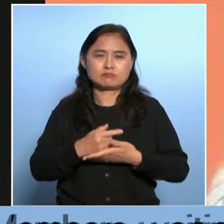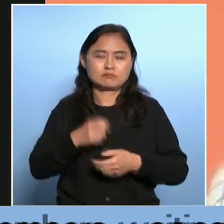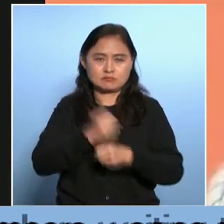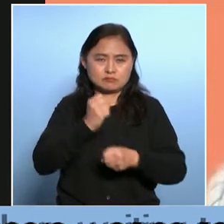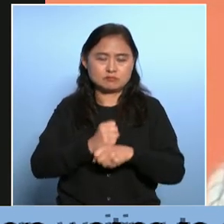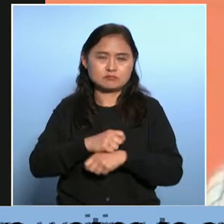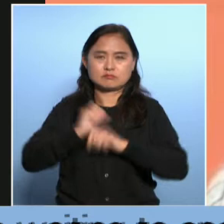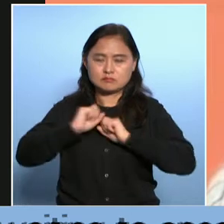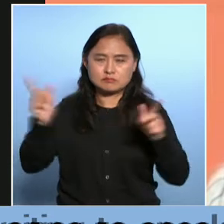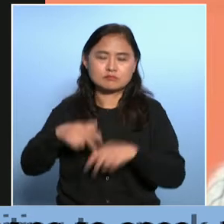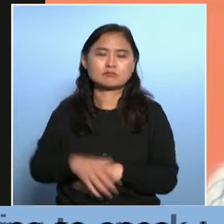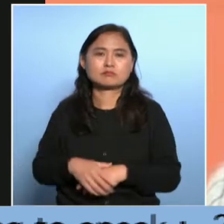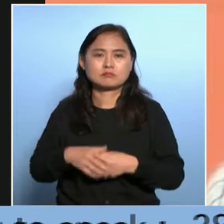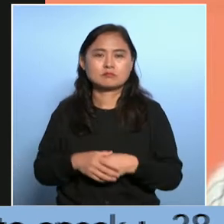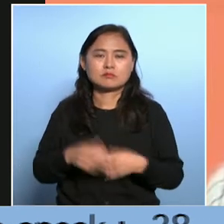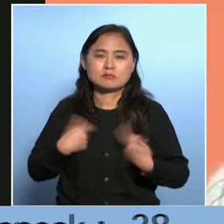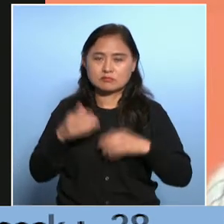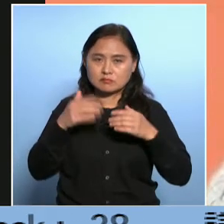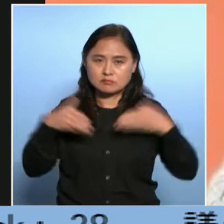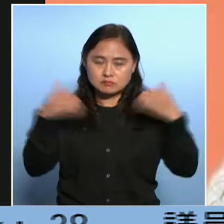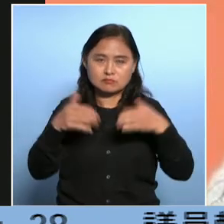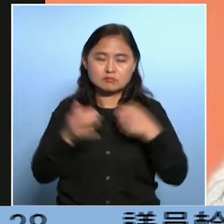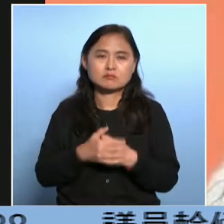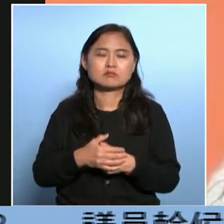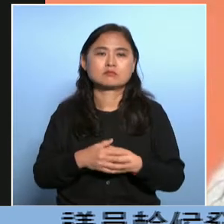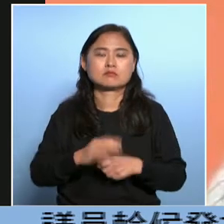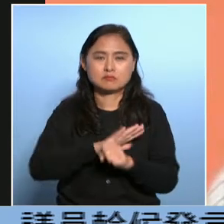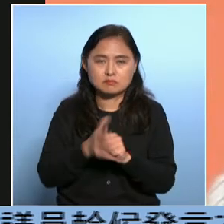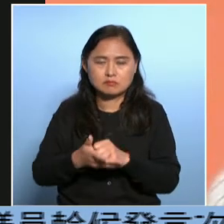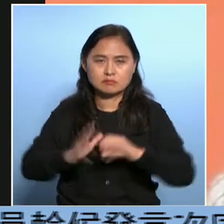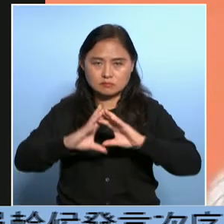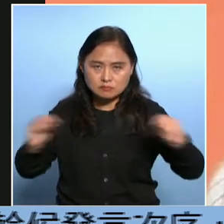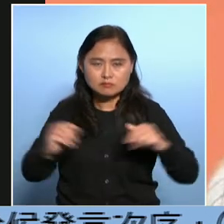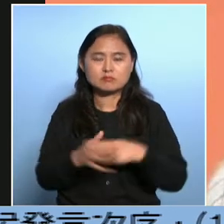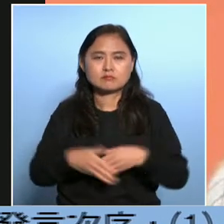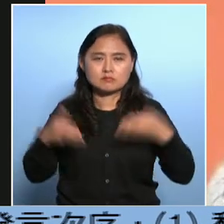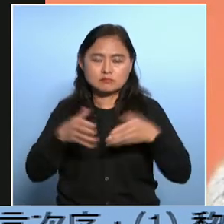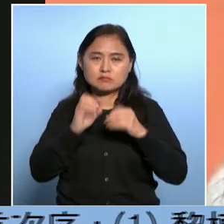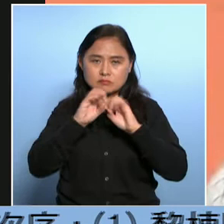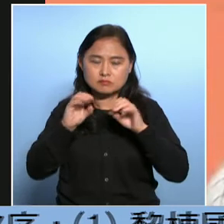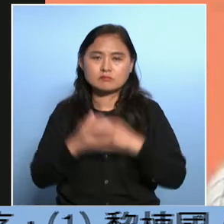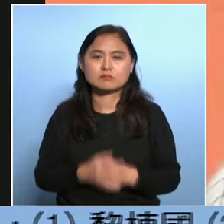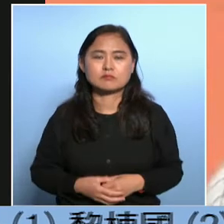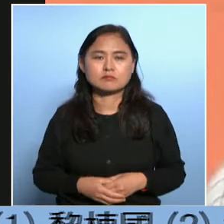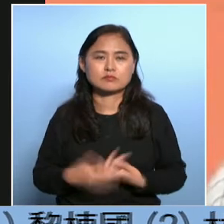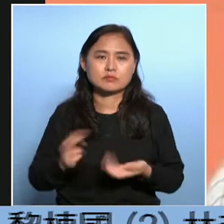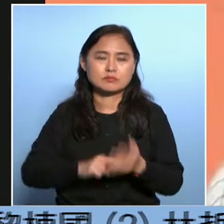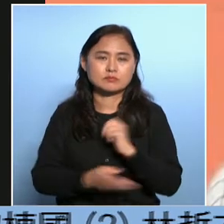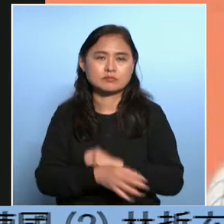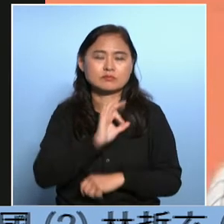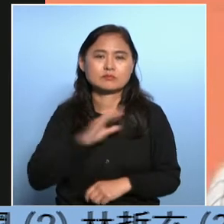it takes to control the epidemic as a matter of priority. Therefore, I will be using my speaking time mainly on